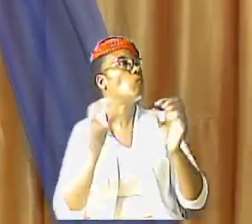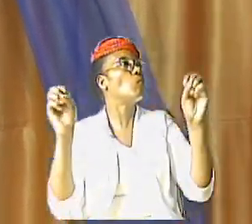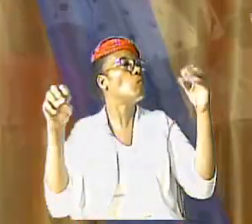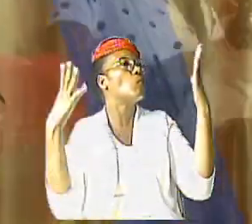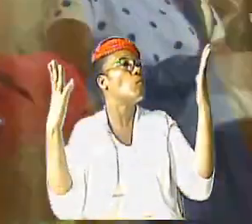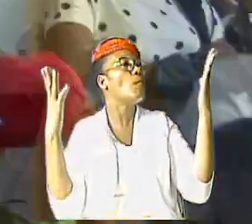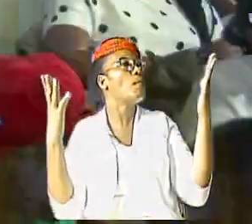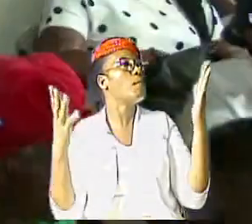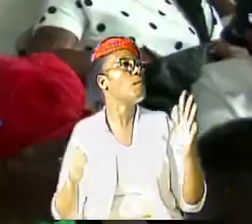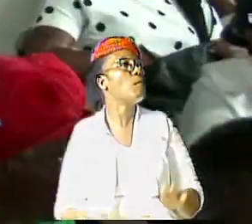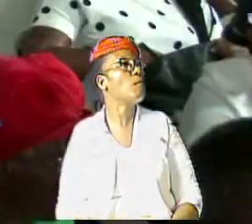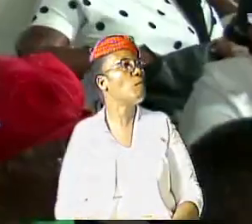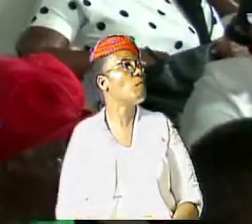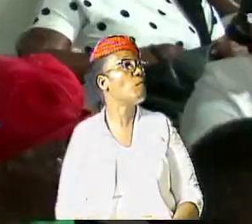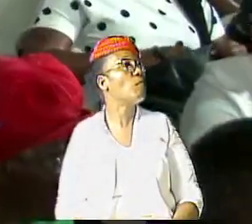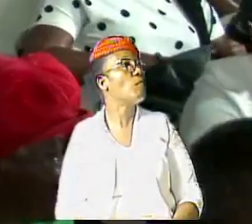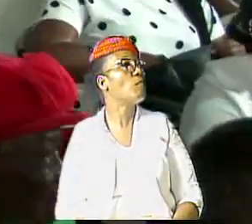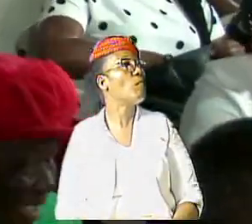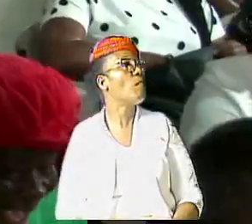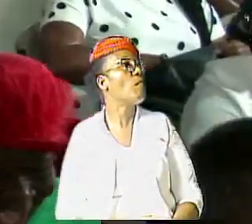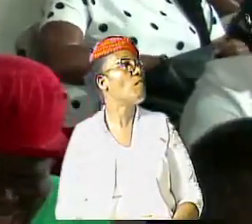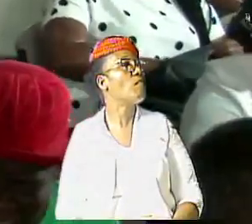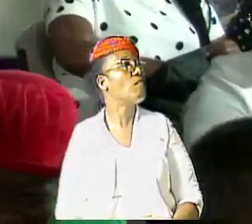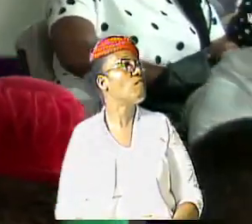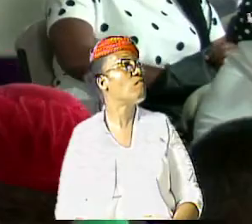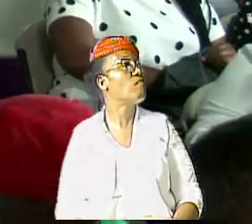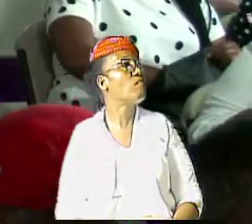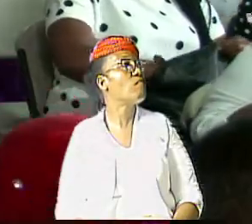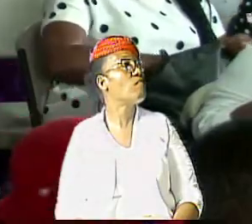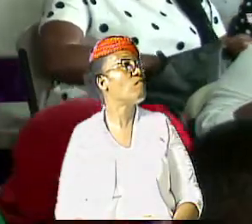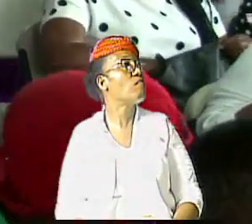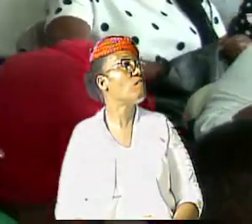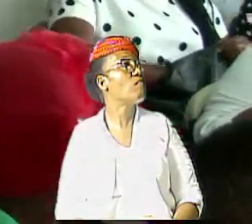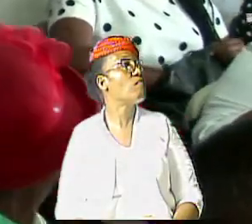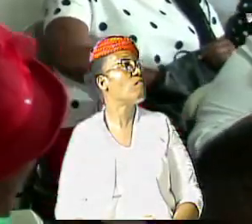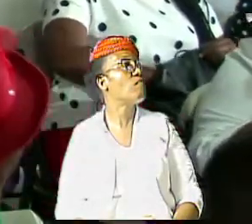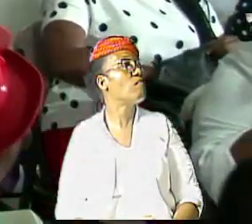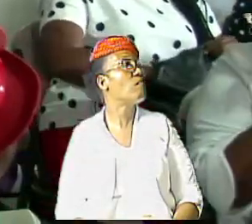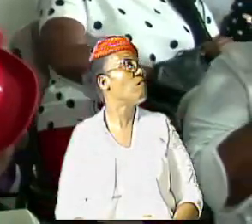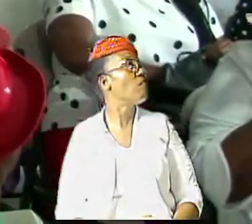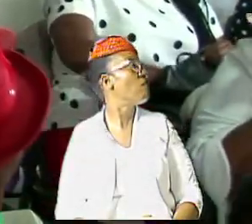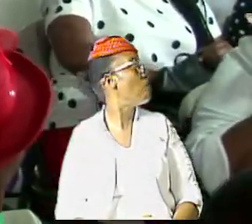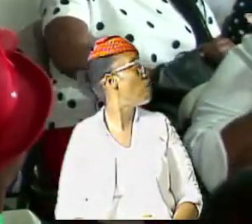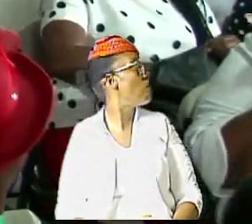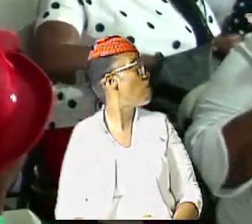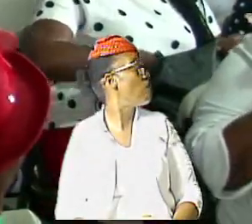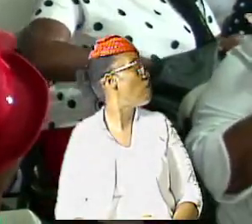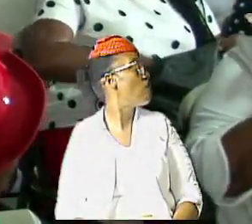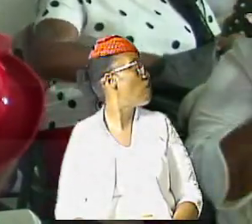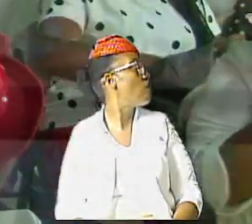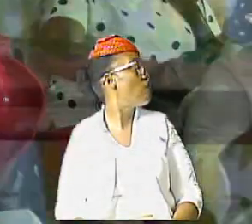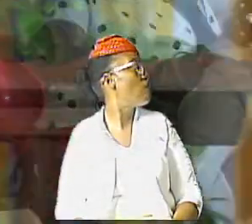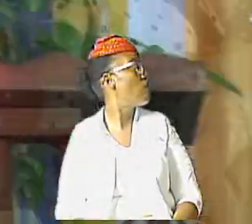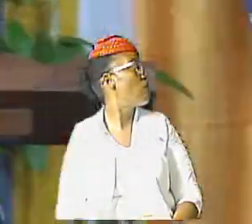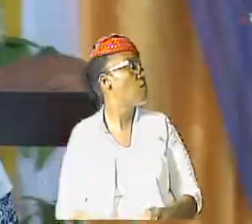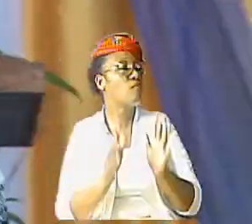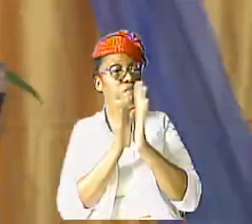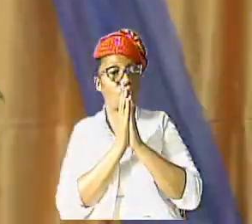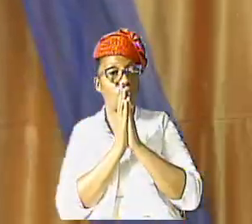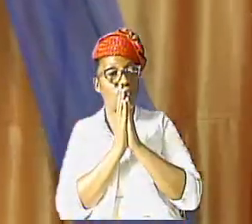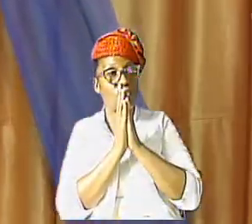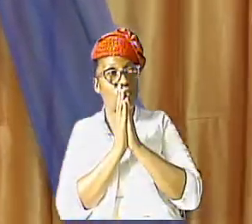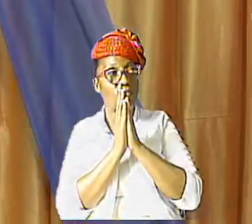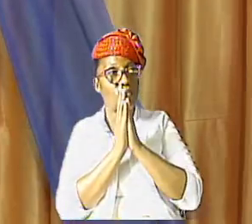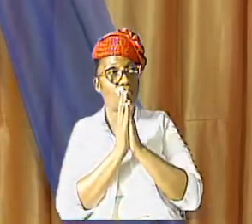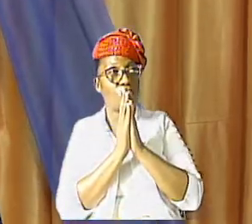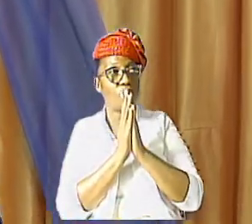Come on, Campbell. Come on. Hallelujah. Do it again. Praise the Lord. Let us pray for this one. Praise